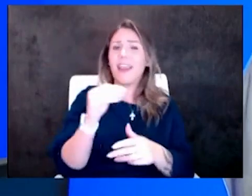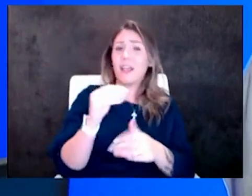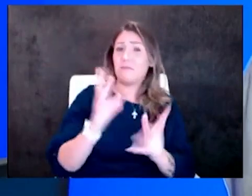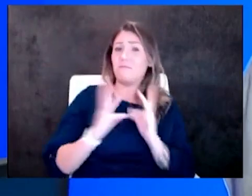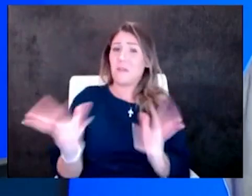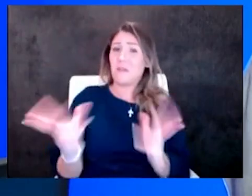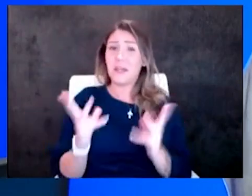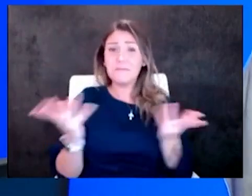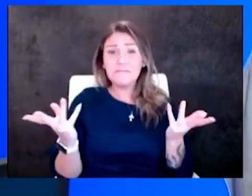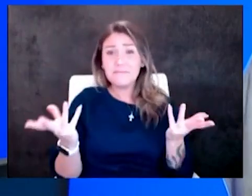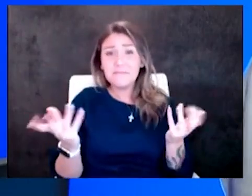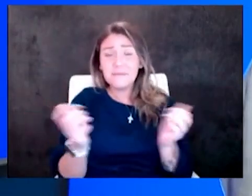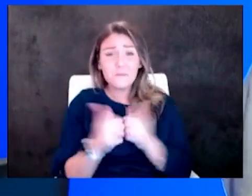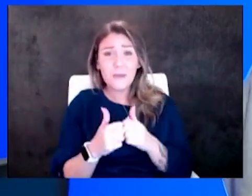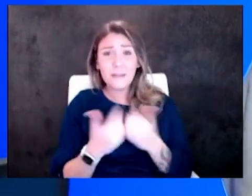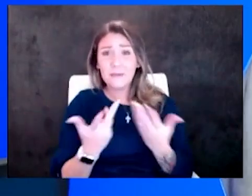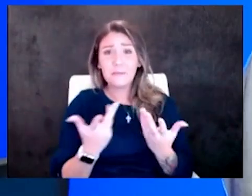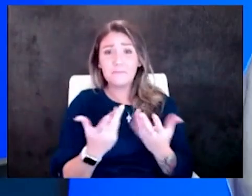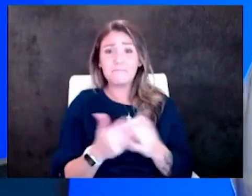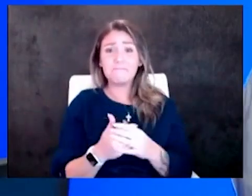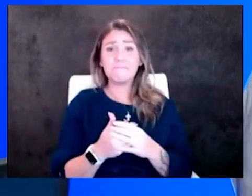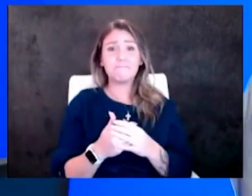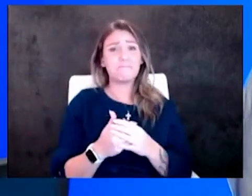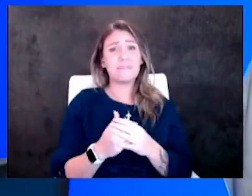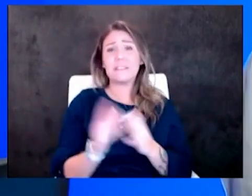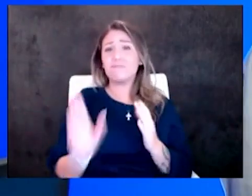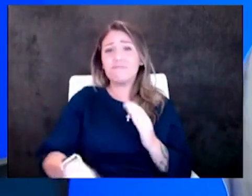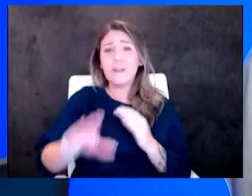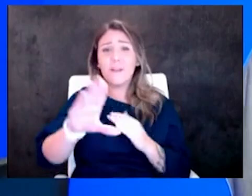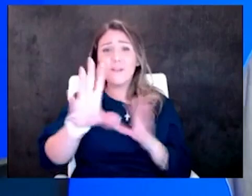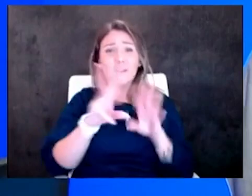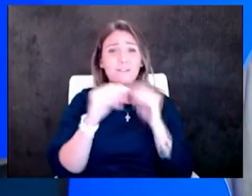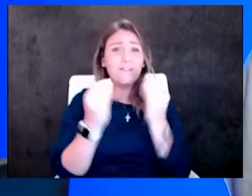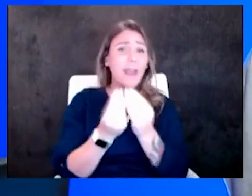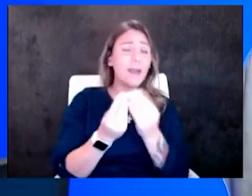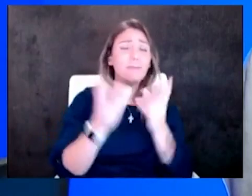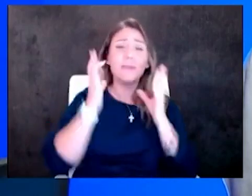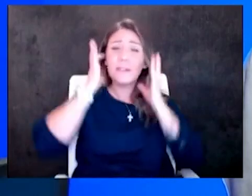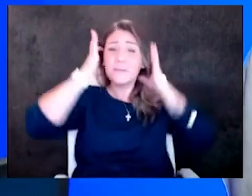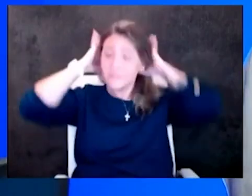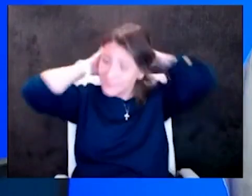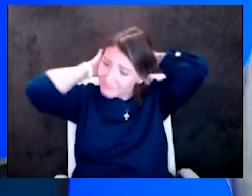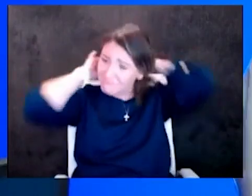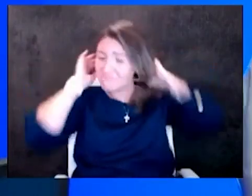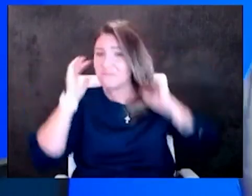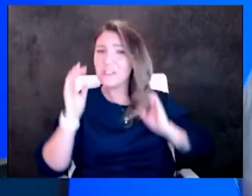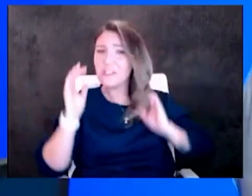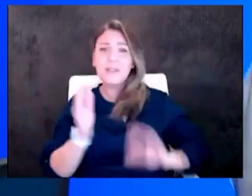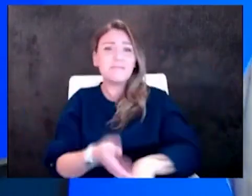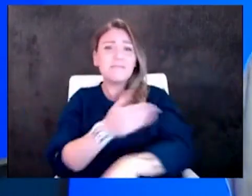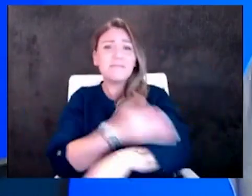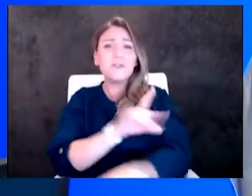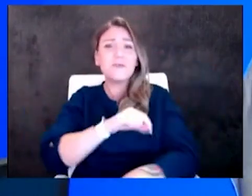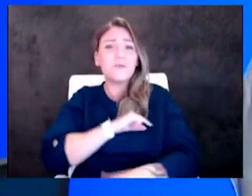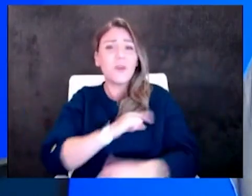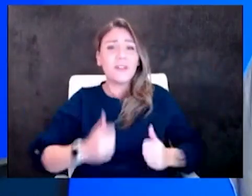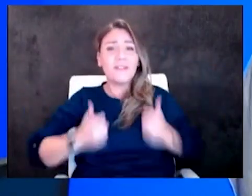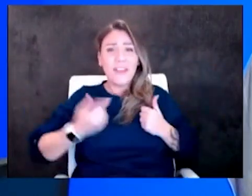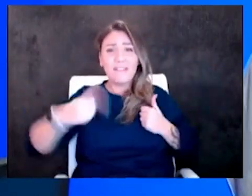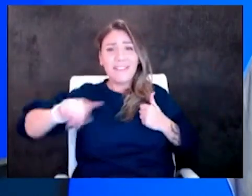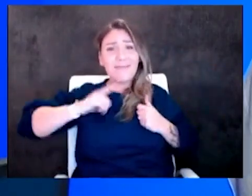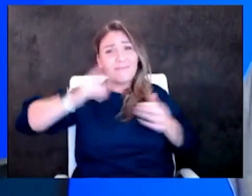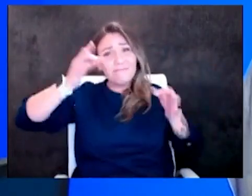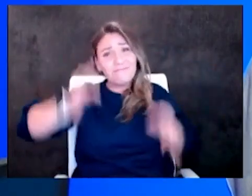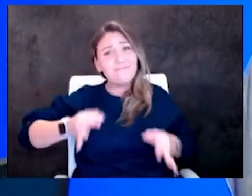terms of raising their family and having improved quality of life. They choose these things because